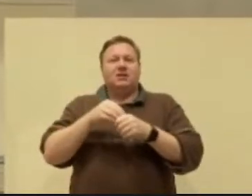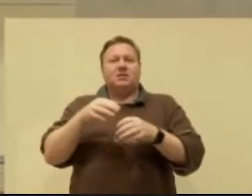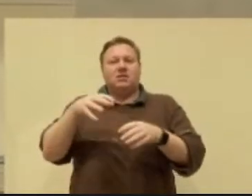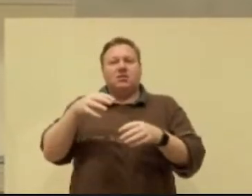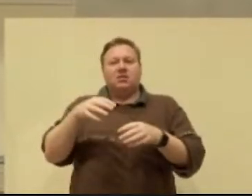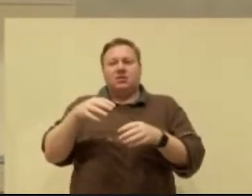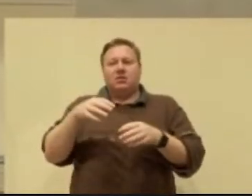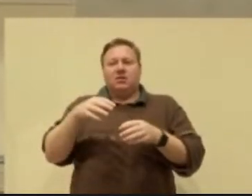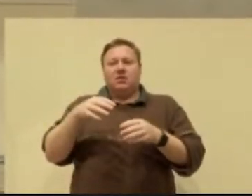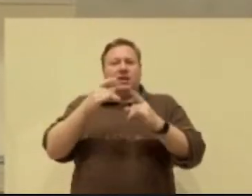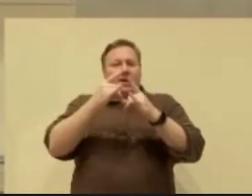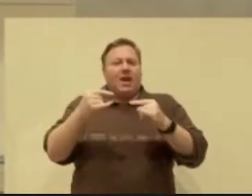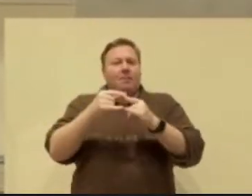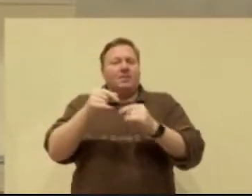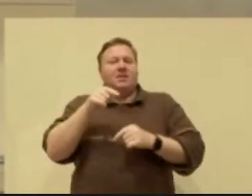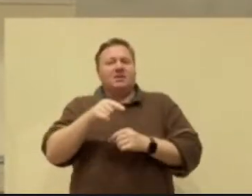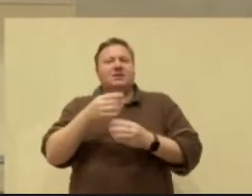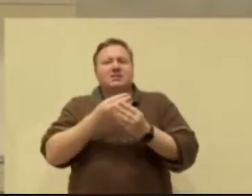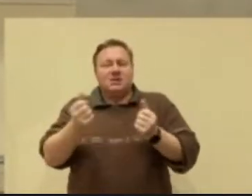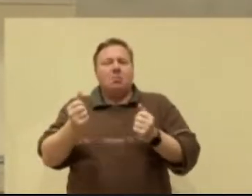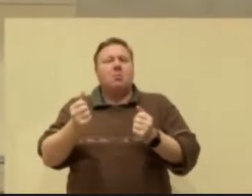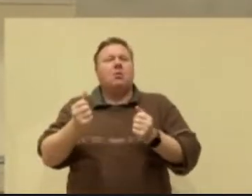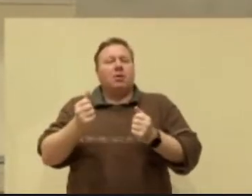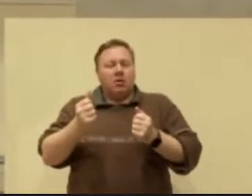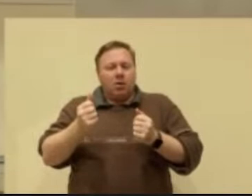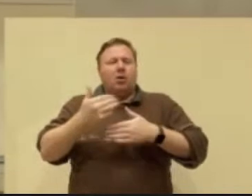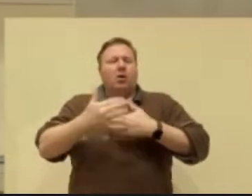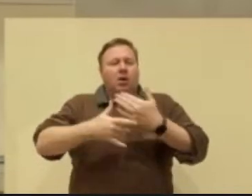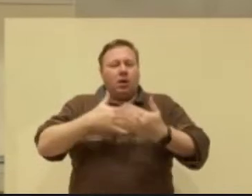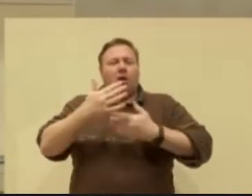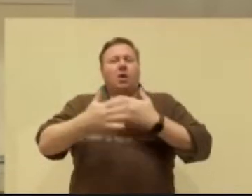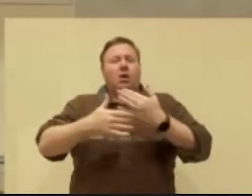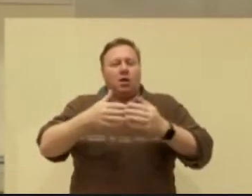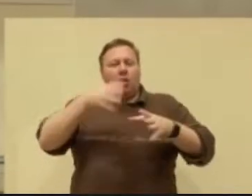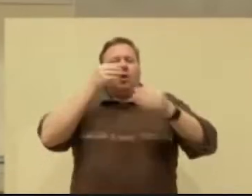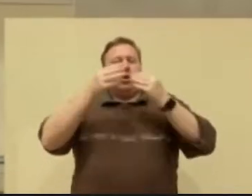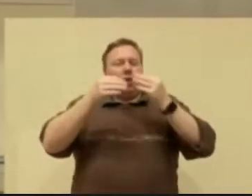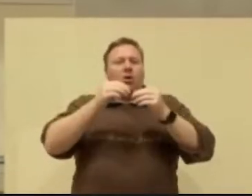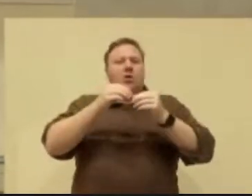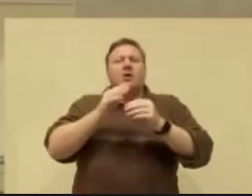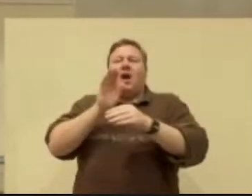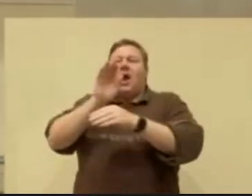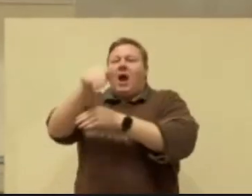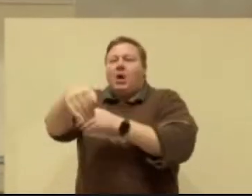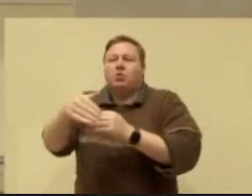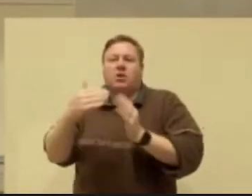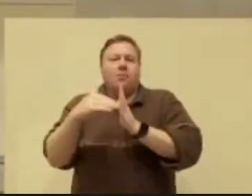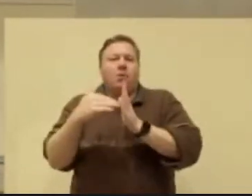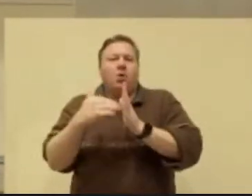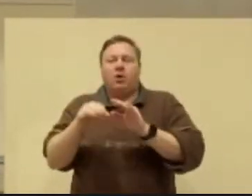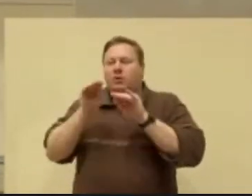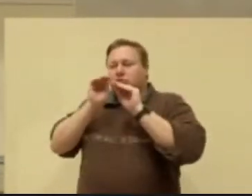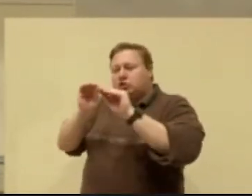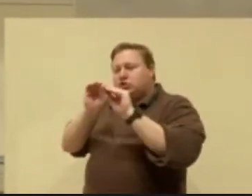camp boys camp continue to mentor the boys even outside the program itself the protocol for